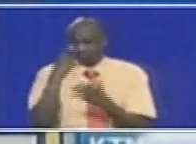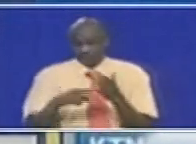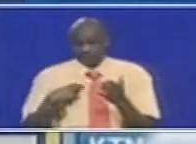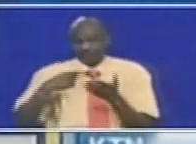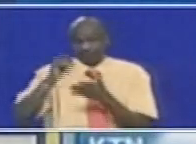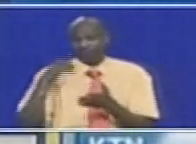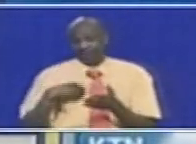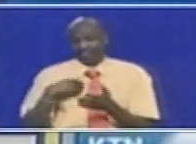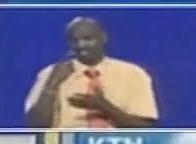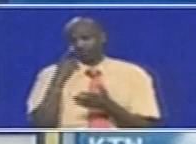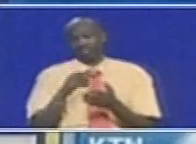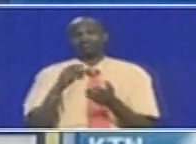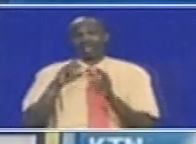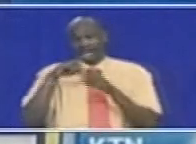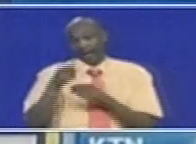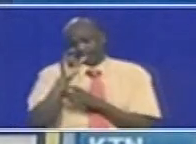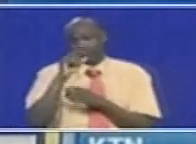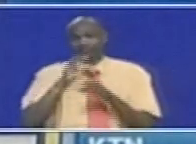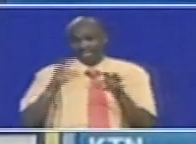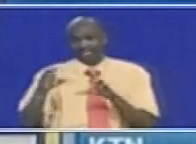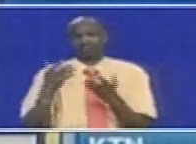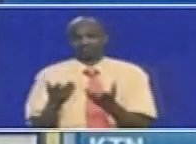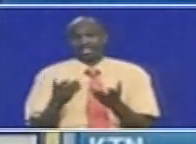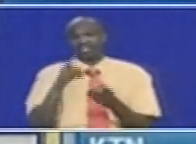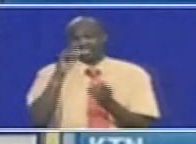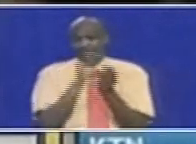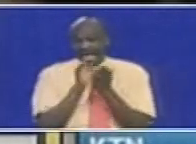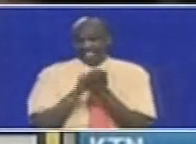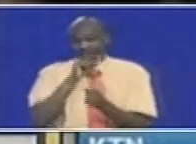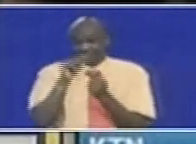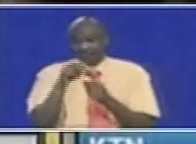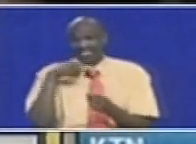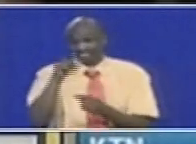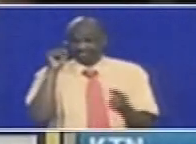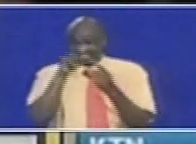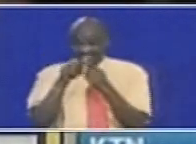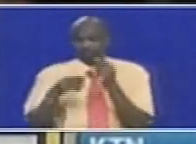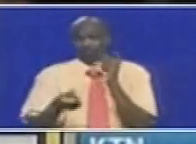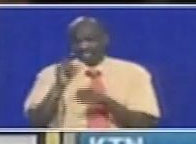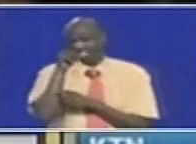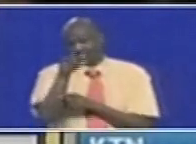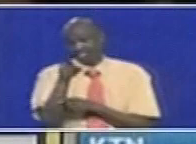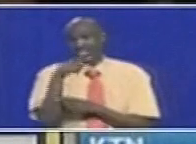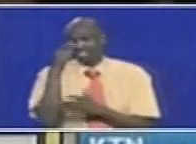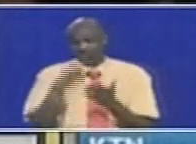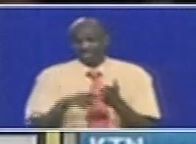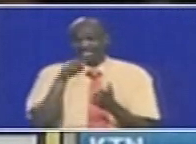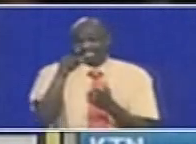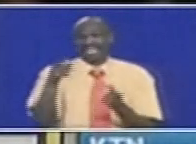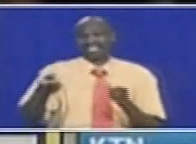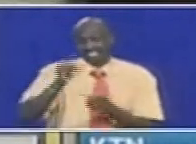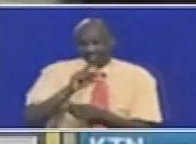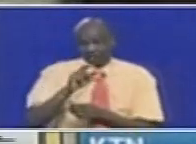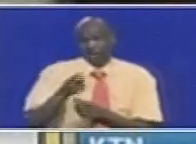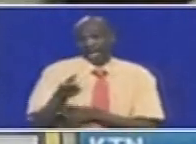by the Capital Markets Authority. The bank, which did not specify the amount it targets to raise in the issue, said that the additional